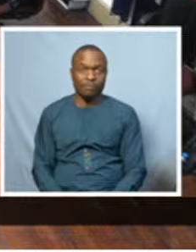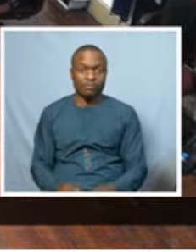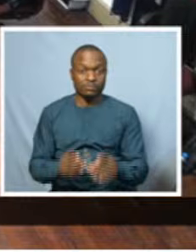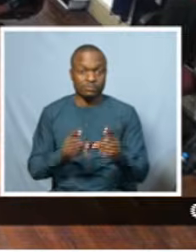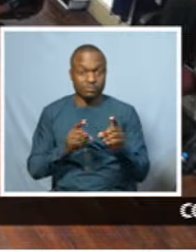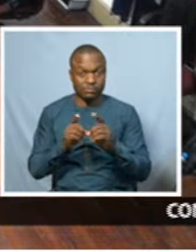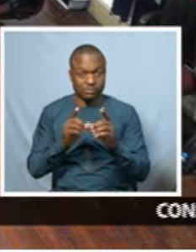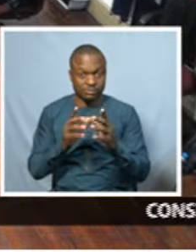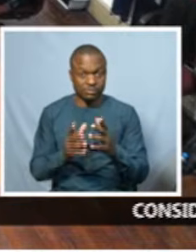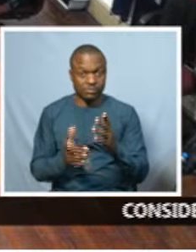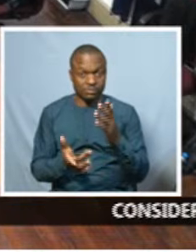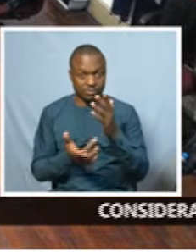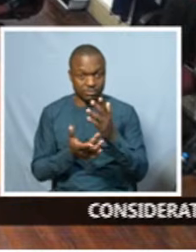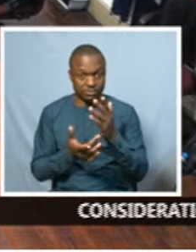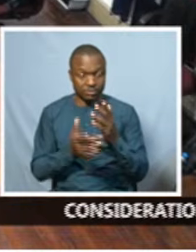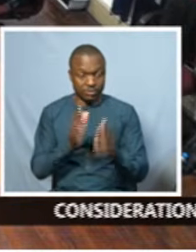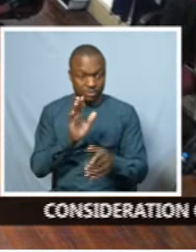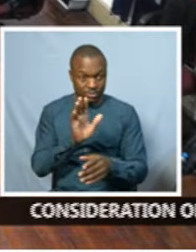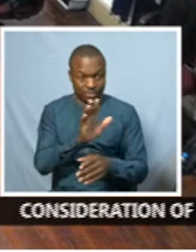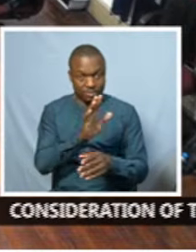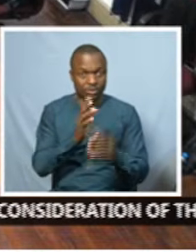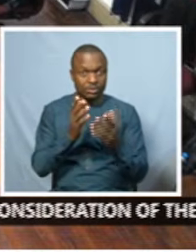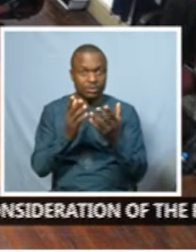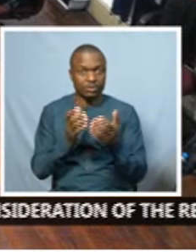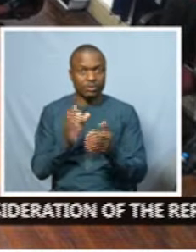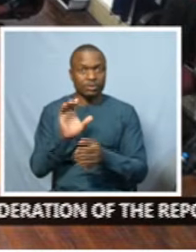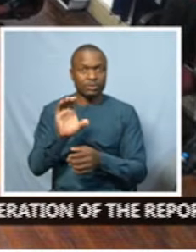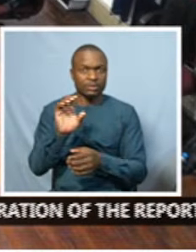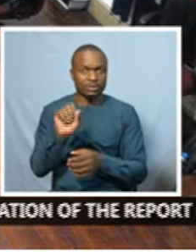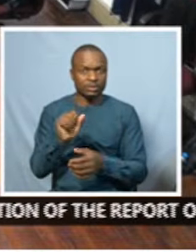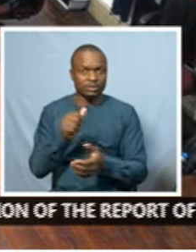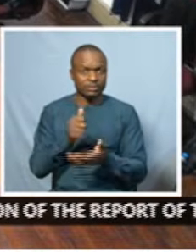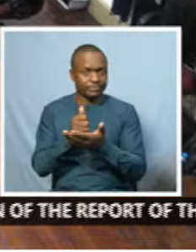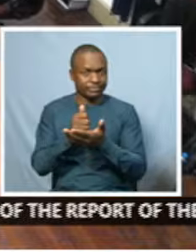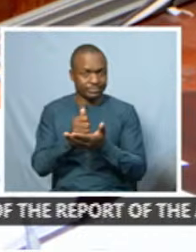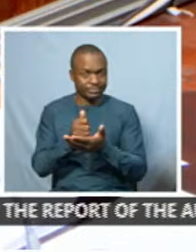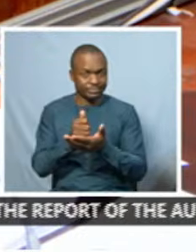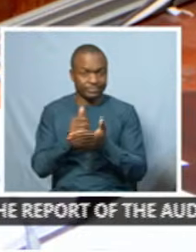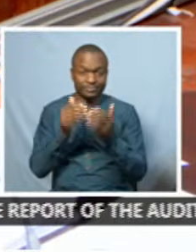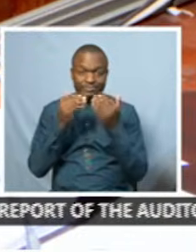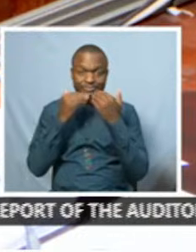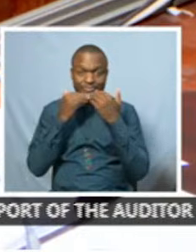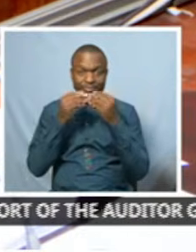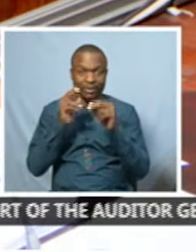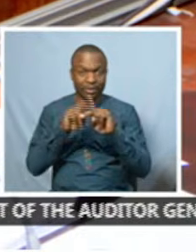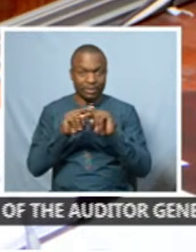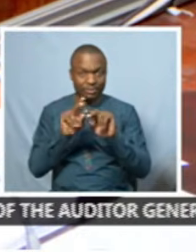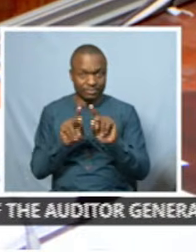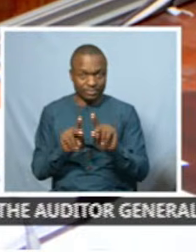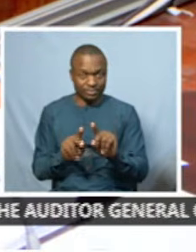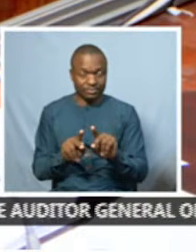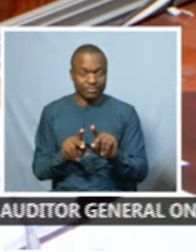Director, that is technical, it's yours. You want the CS to help you. Thank you, Chair.